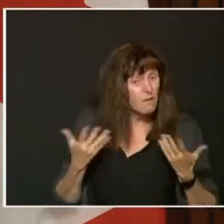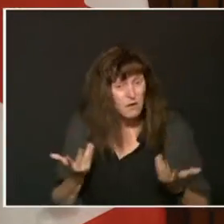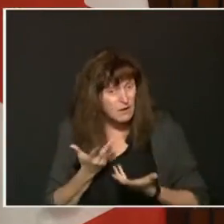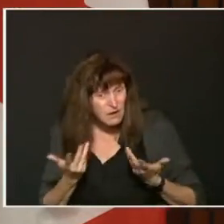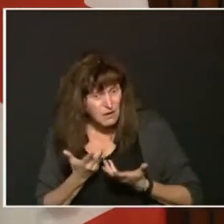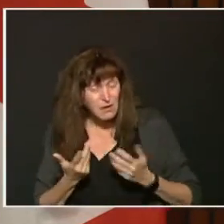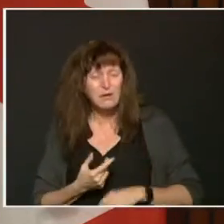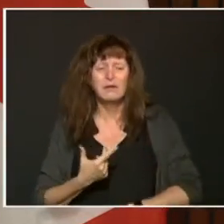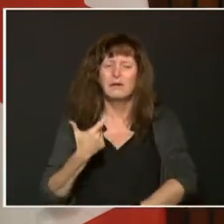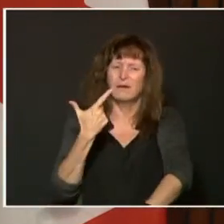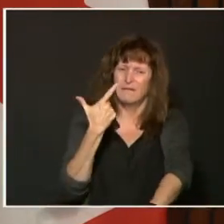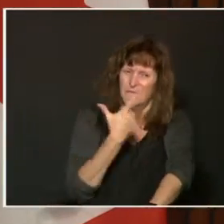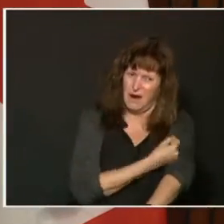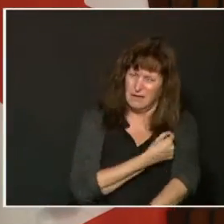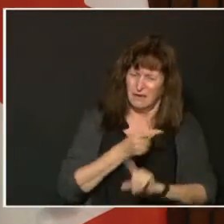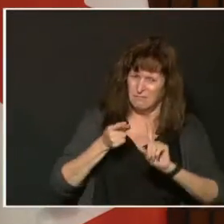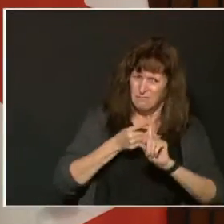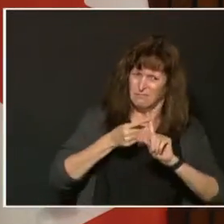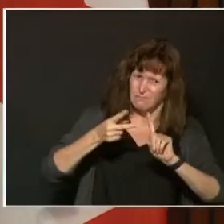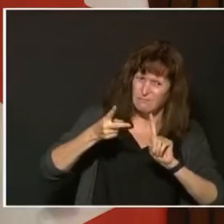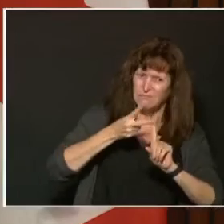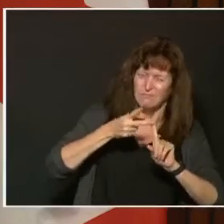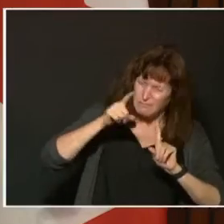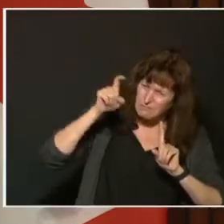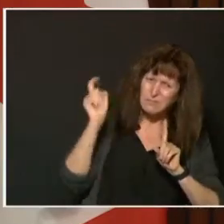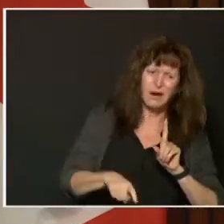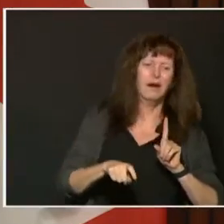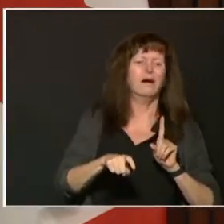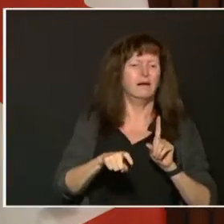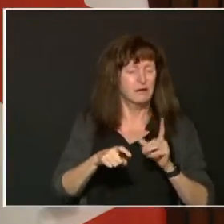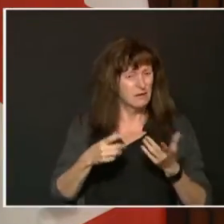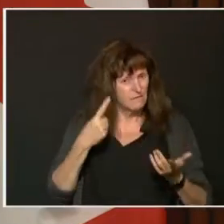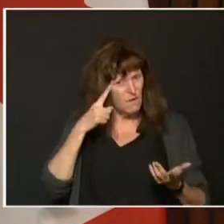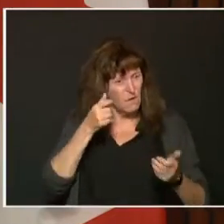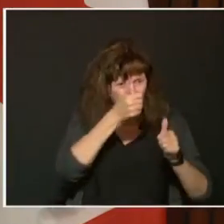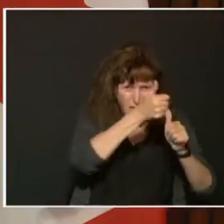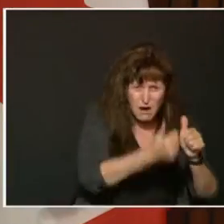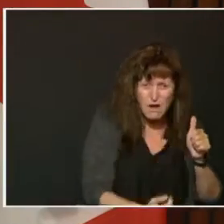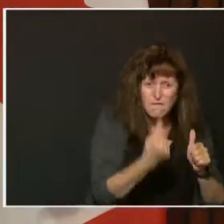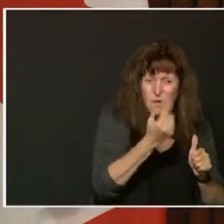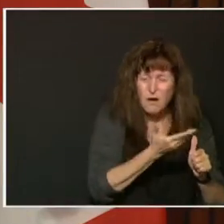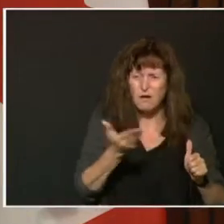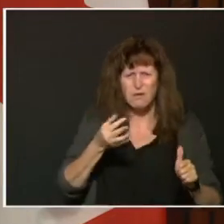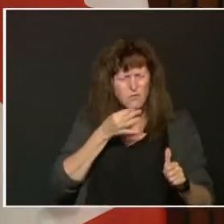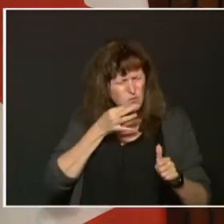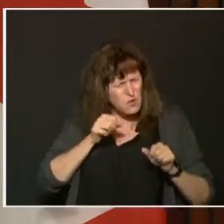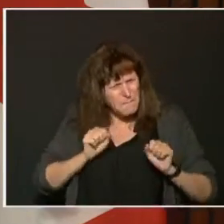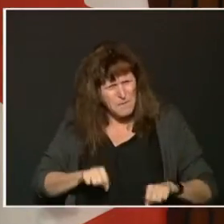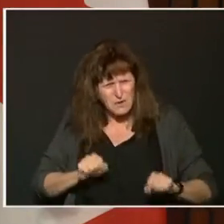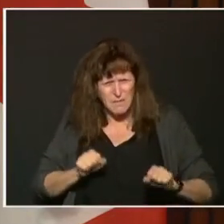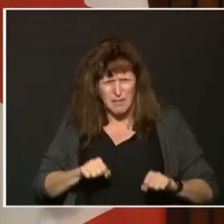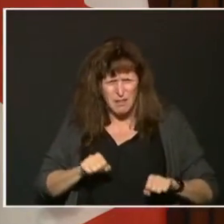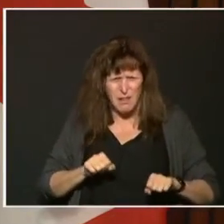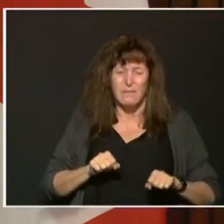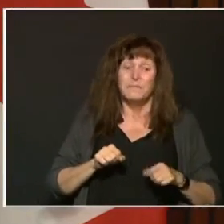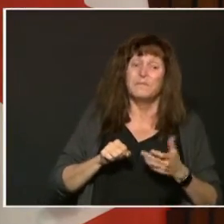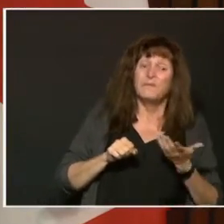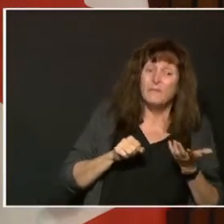a COVID-19 vaccine for everyone as soon as possible, but especially if you live in a Delta